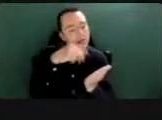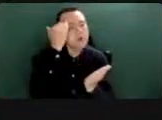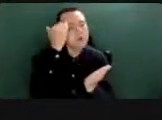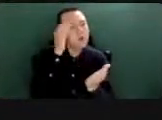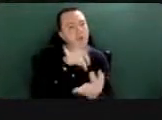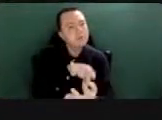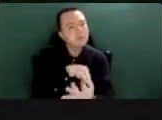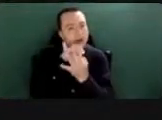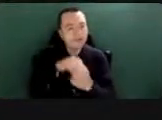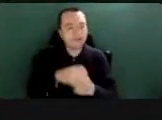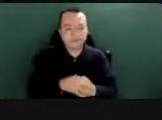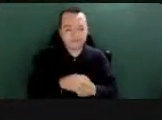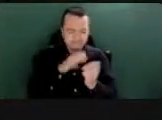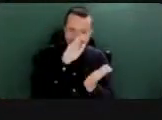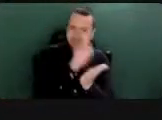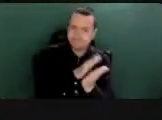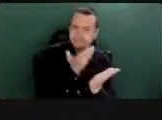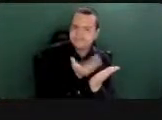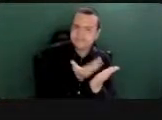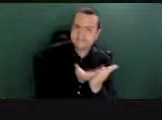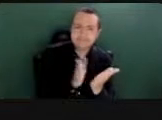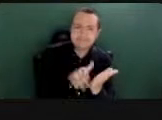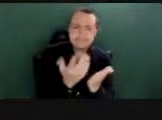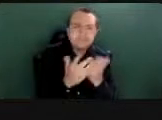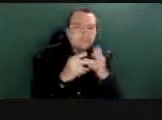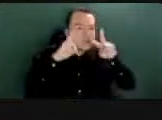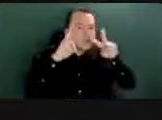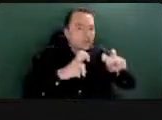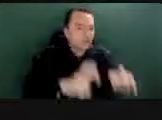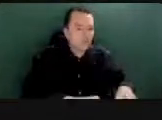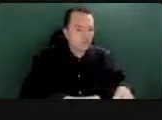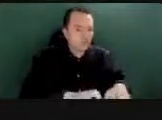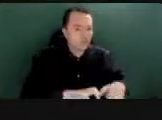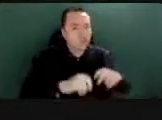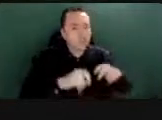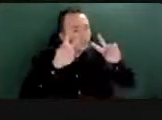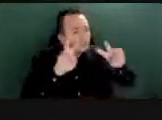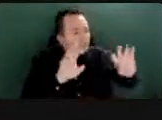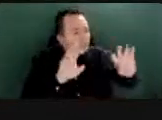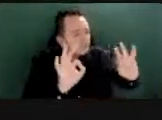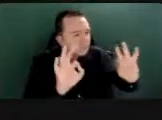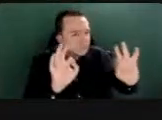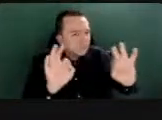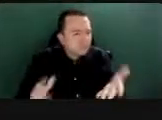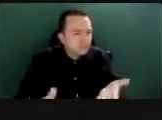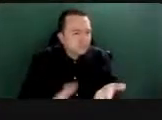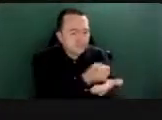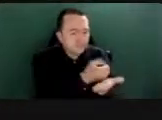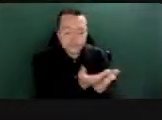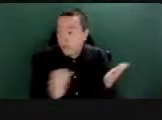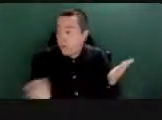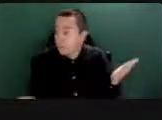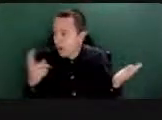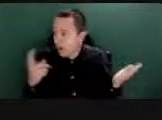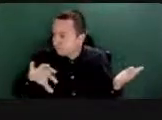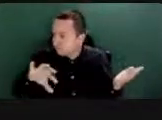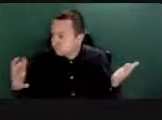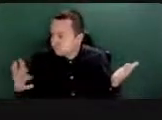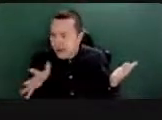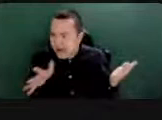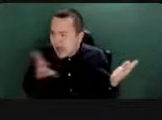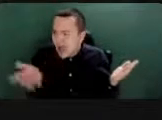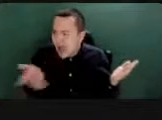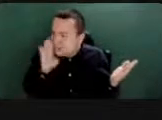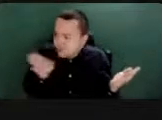for disasters and other health emergencies. Then we need the systematic reviews of that research, and the systematic reviews are where